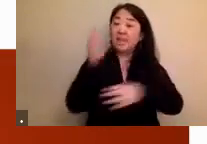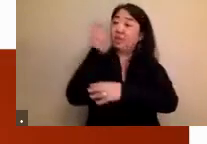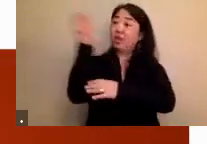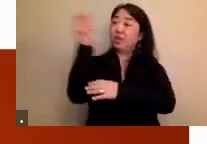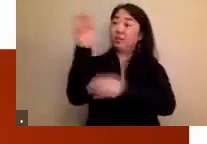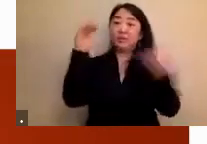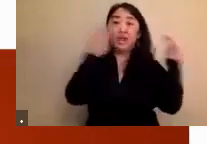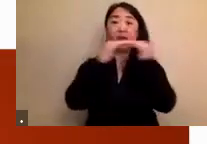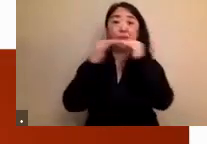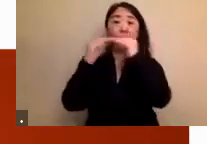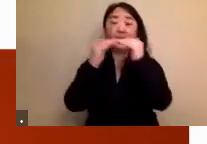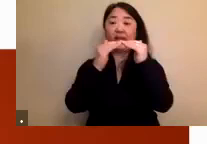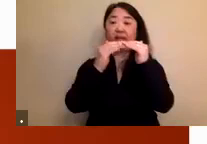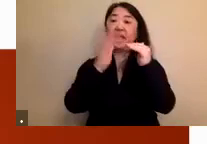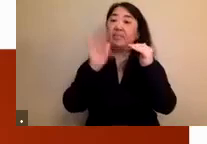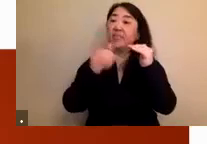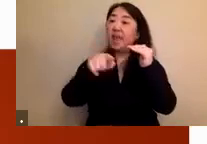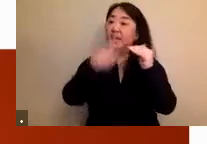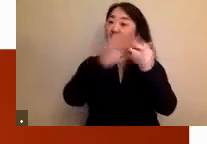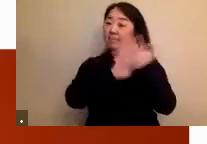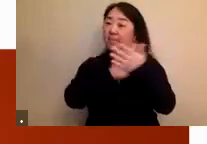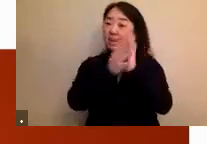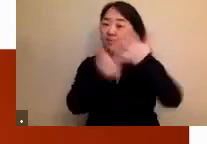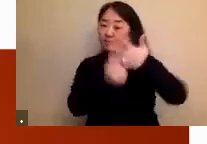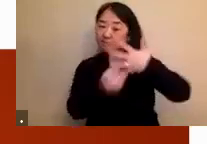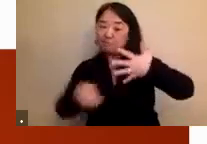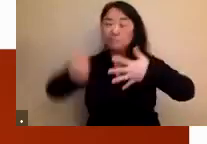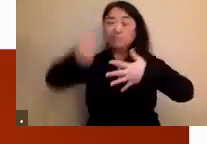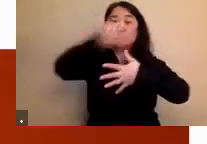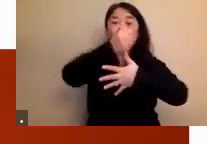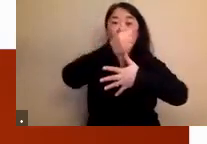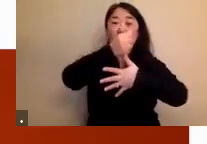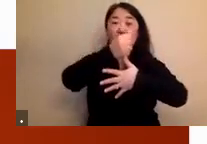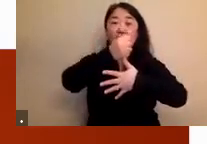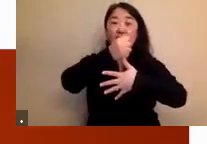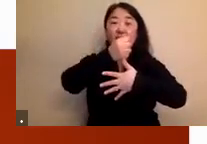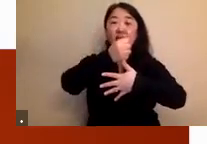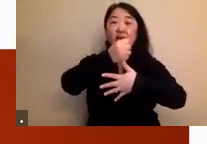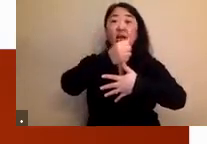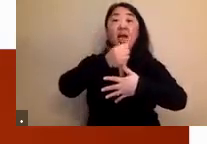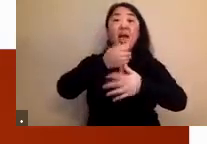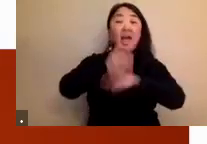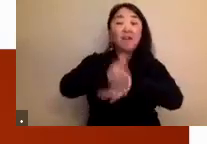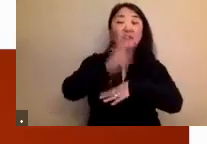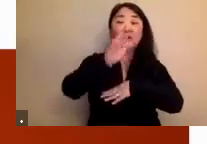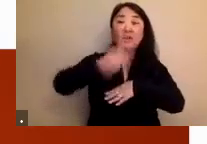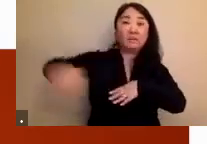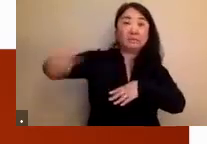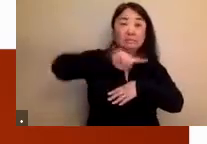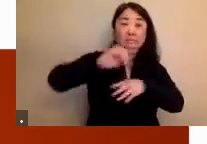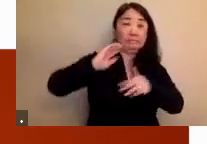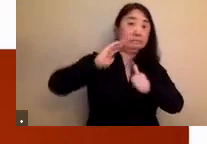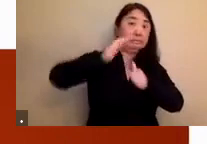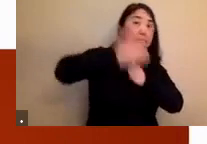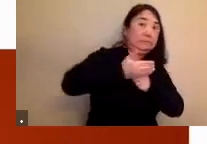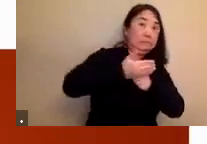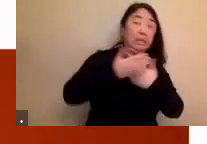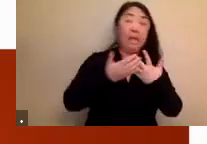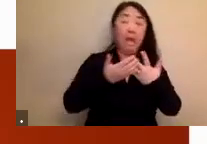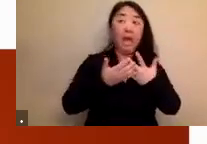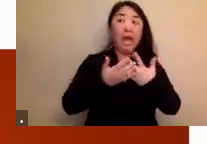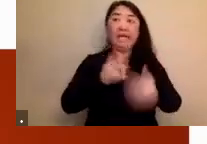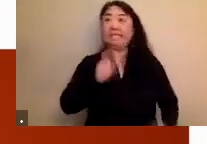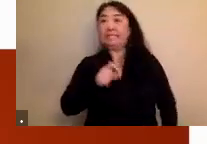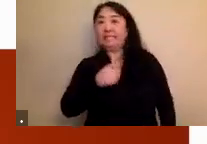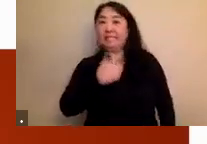the forefront of what we've done after those practices went into place, where everyone began to see that there was a need